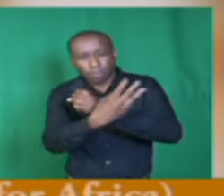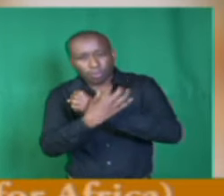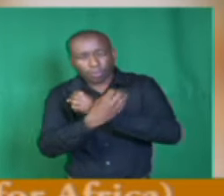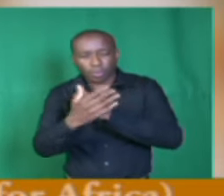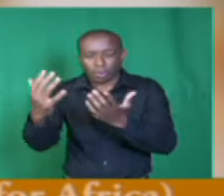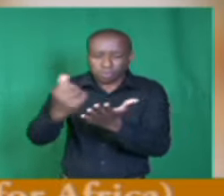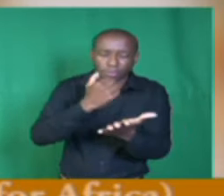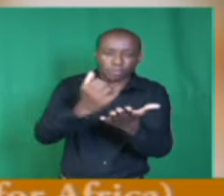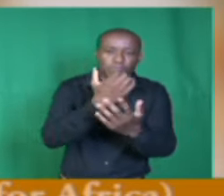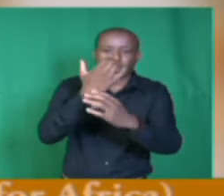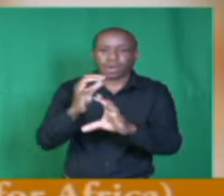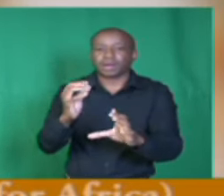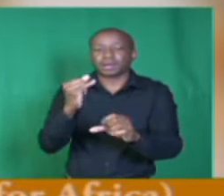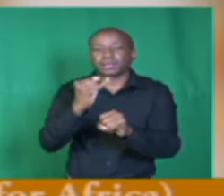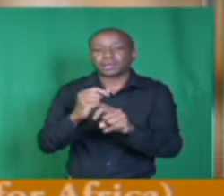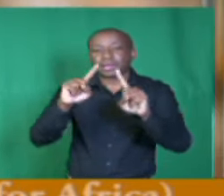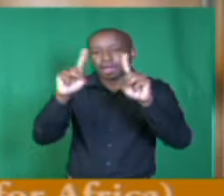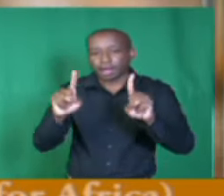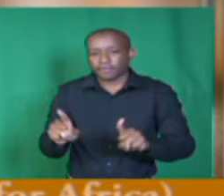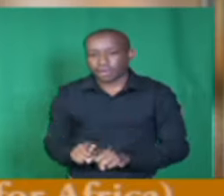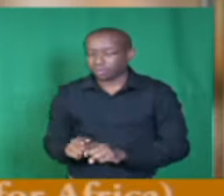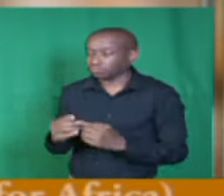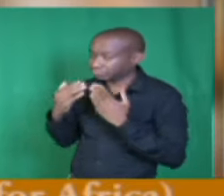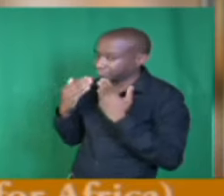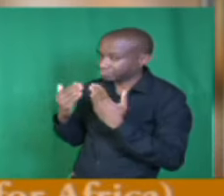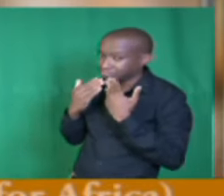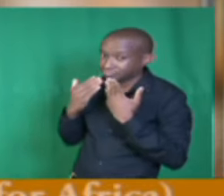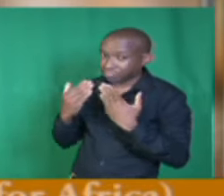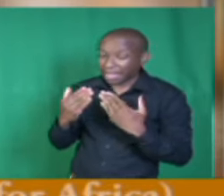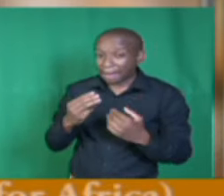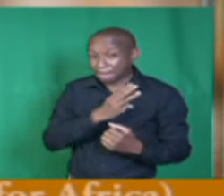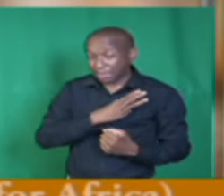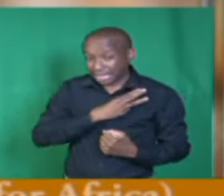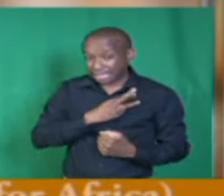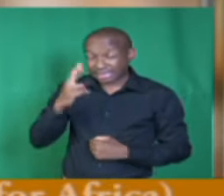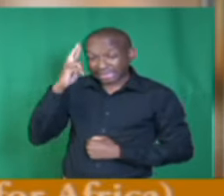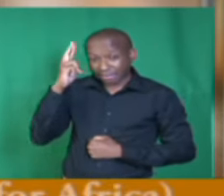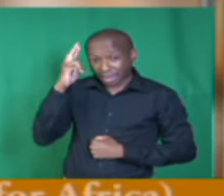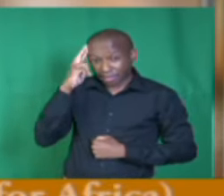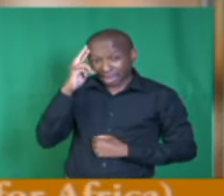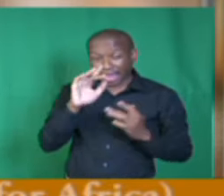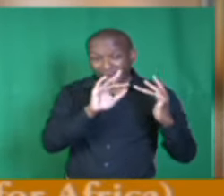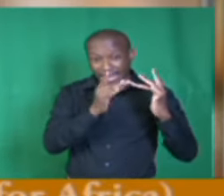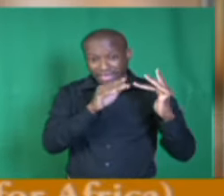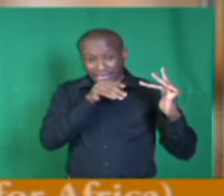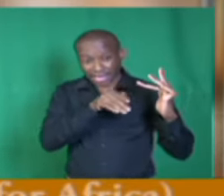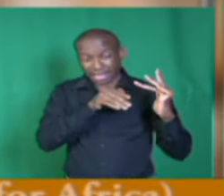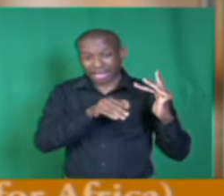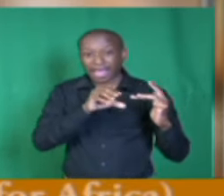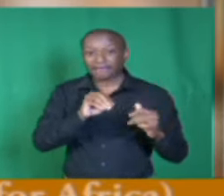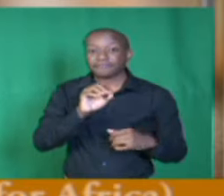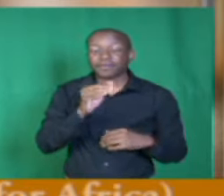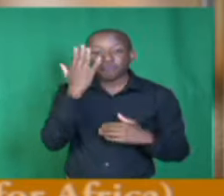colonialism of Africa? Okay, yes. Thank you very much. Viewers, please remember our social media platforms, YouTube